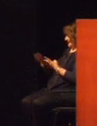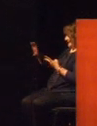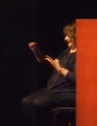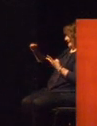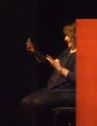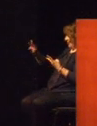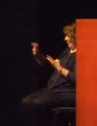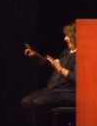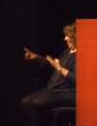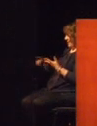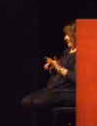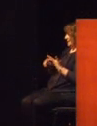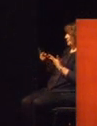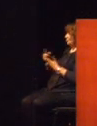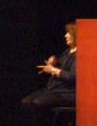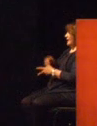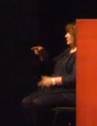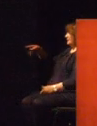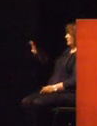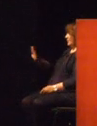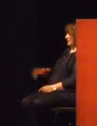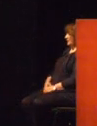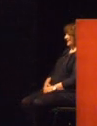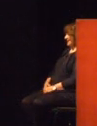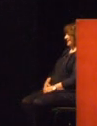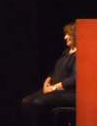Carmel, and we camped twice in Pismo,